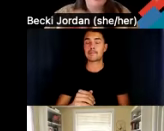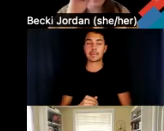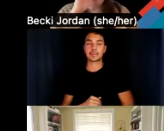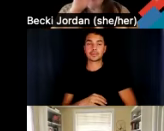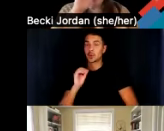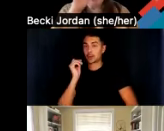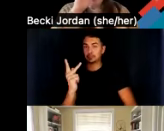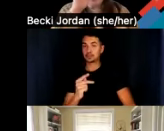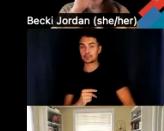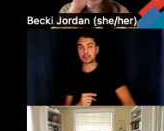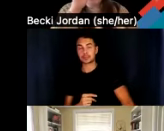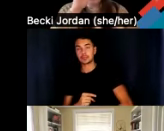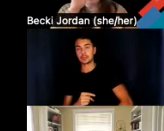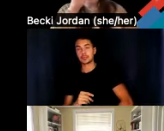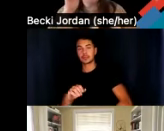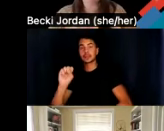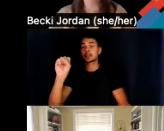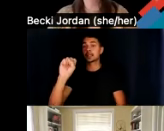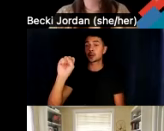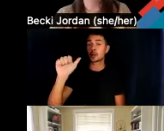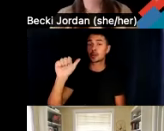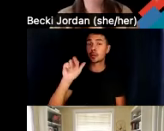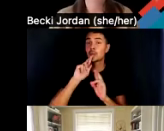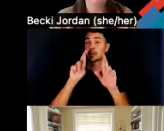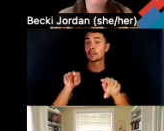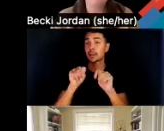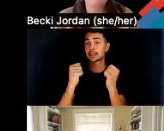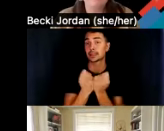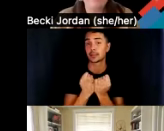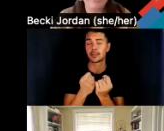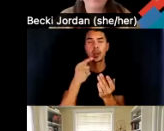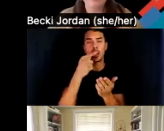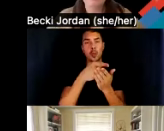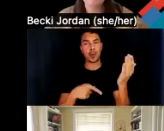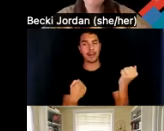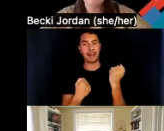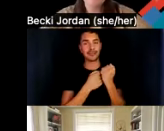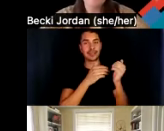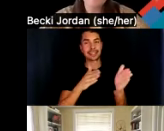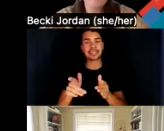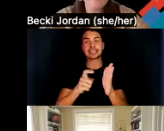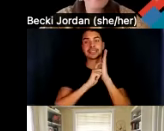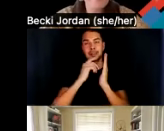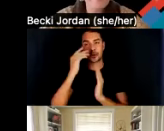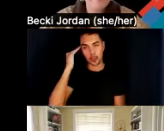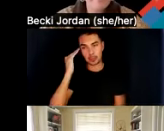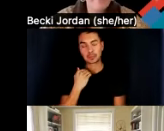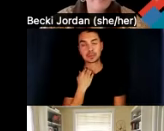Okay, so sexual assault response teams, what advocates need to know.